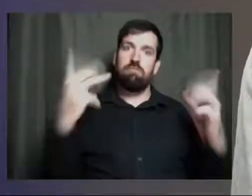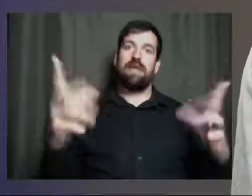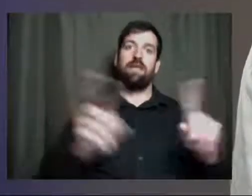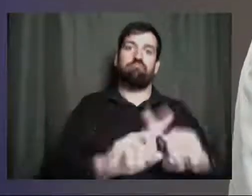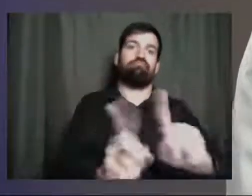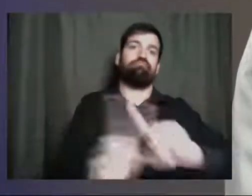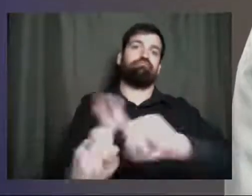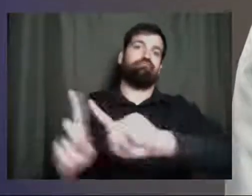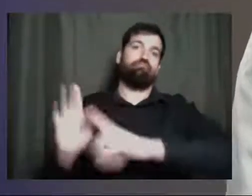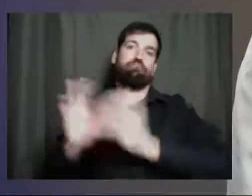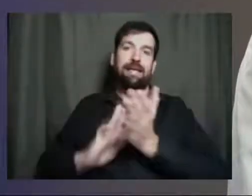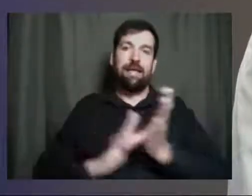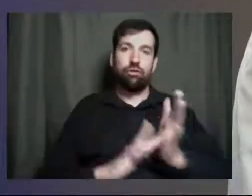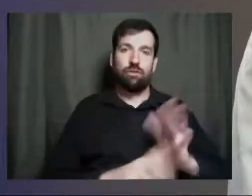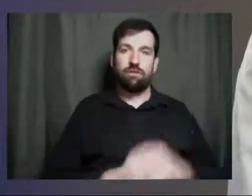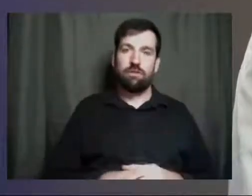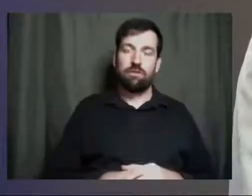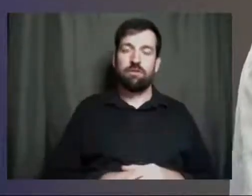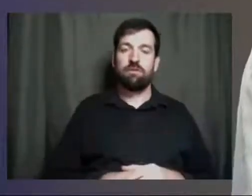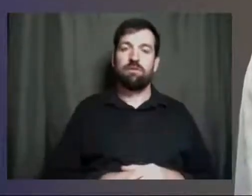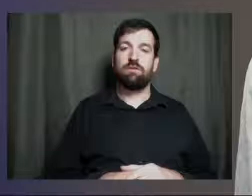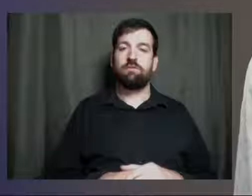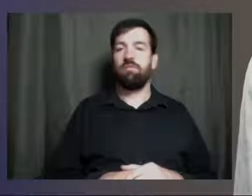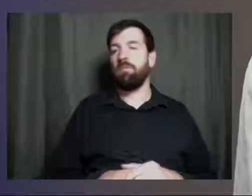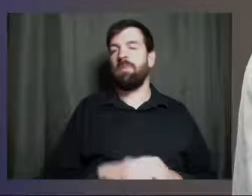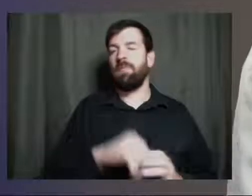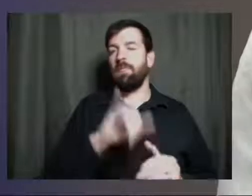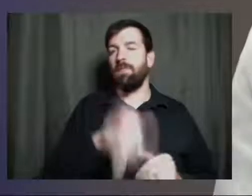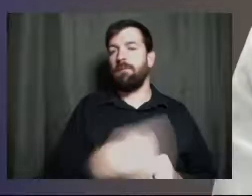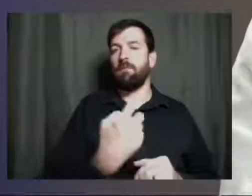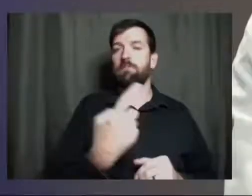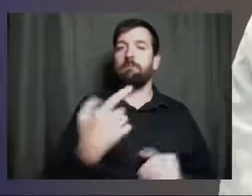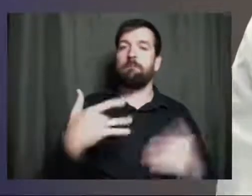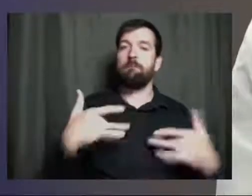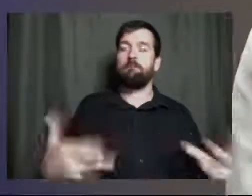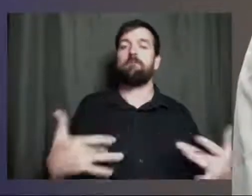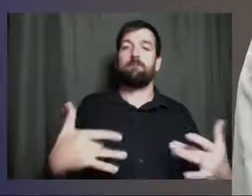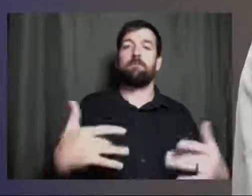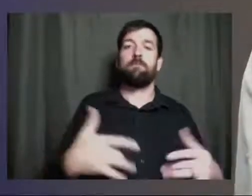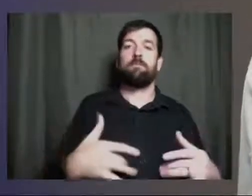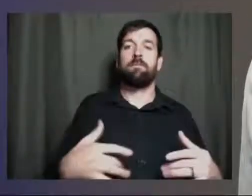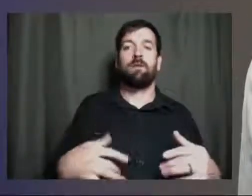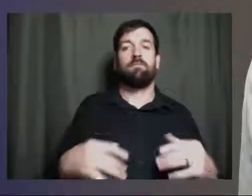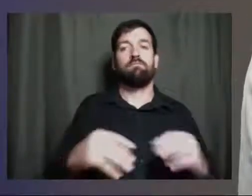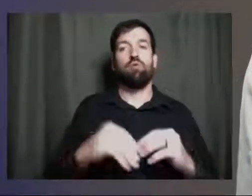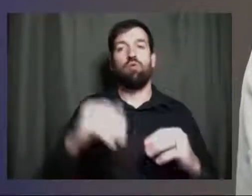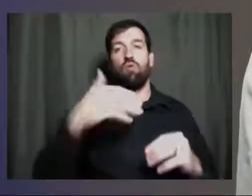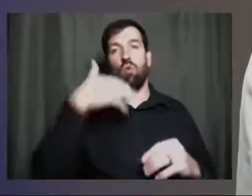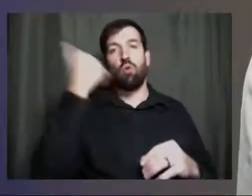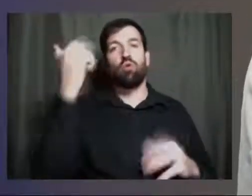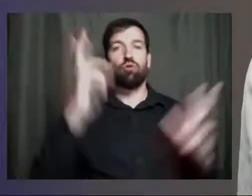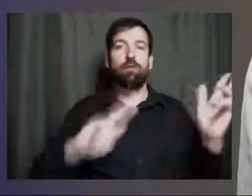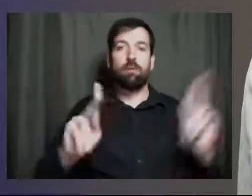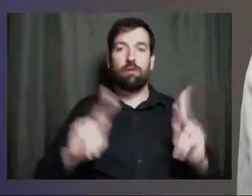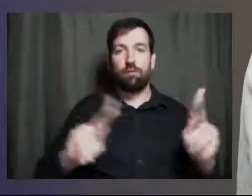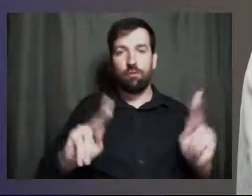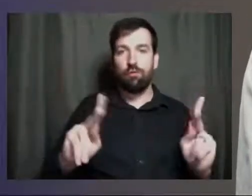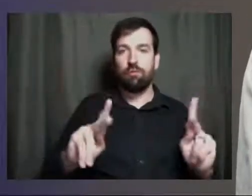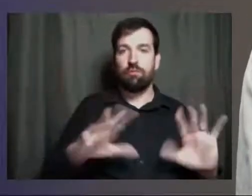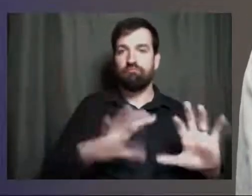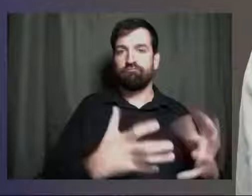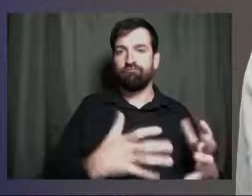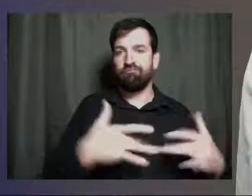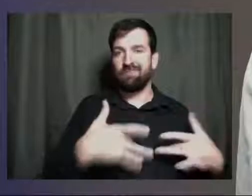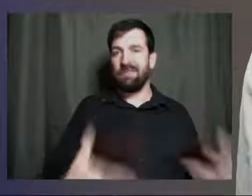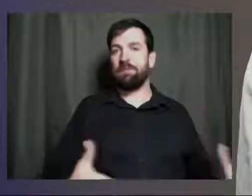so. That's probably the one where we help out our more elderly, older population in